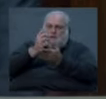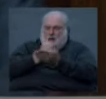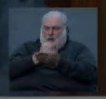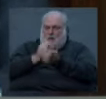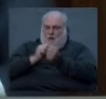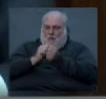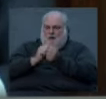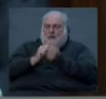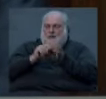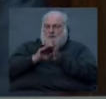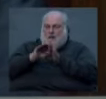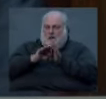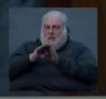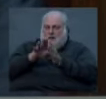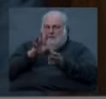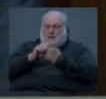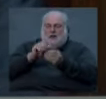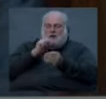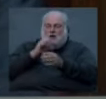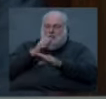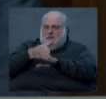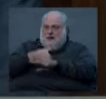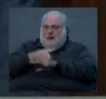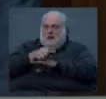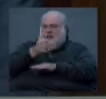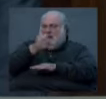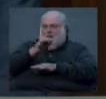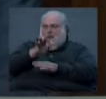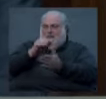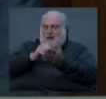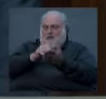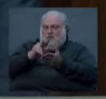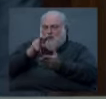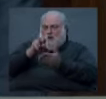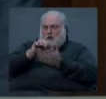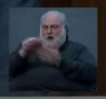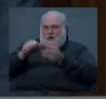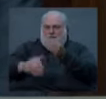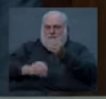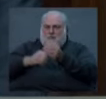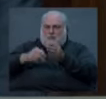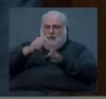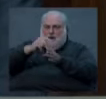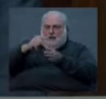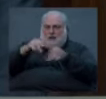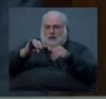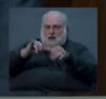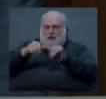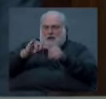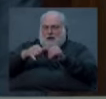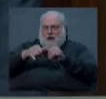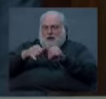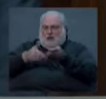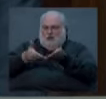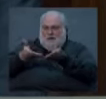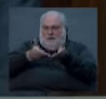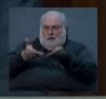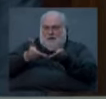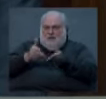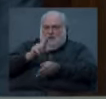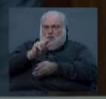Consultants Incorporated in amount not to exceed $19,200 for additional professional engineering consultant services for